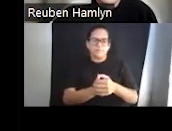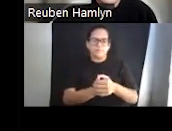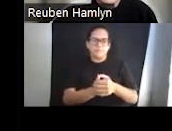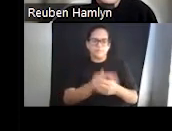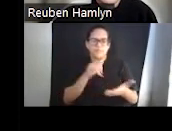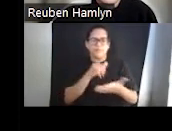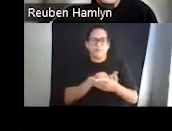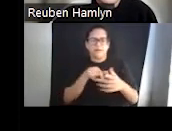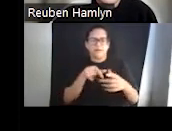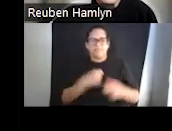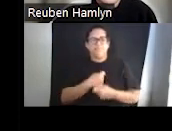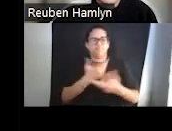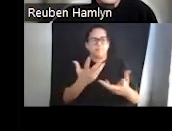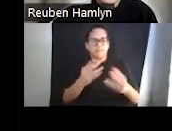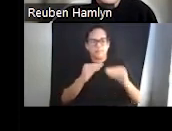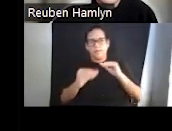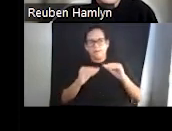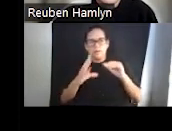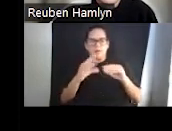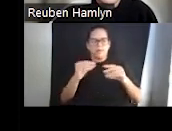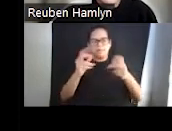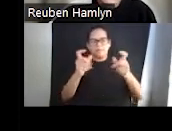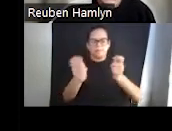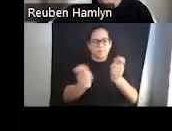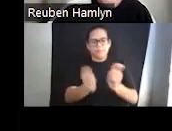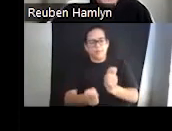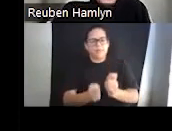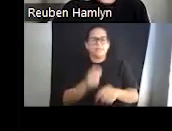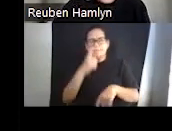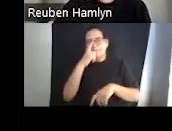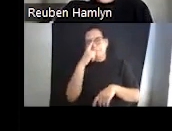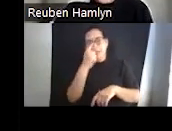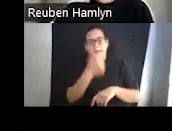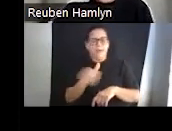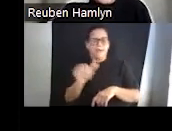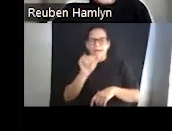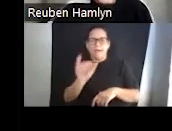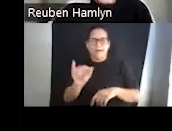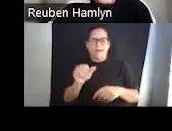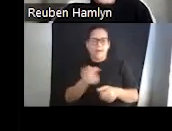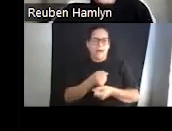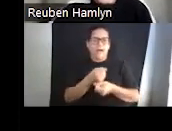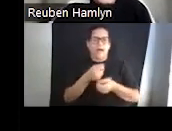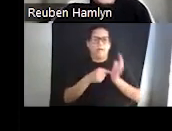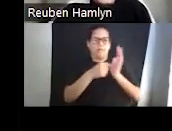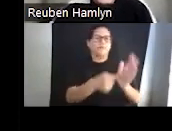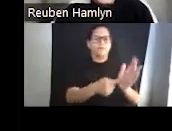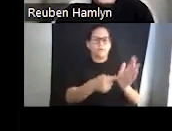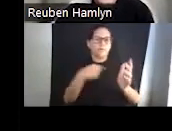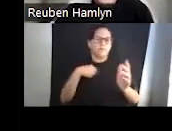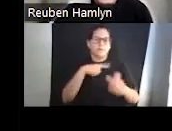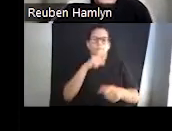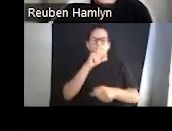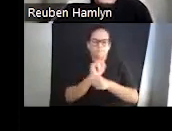the disclosing of the editing and the manipulation. So any AI output, we firmly believe it